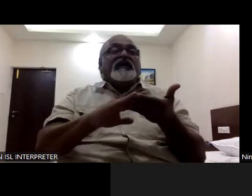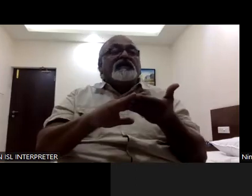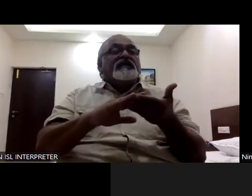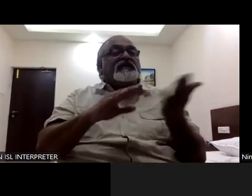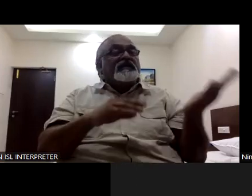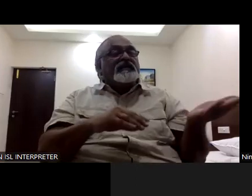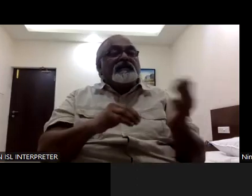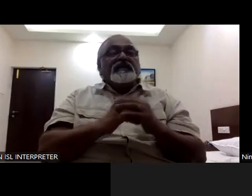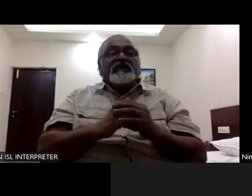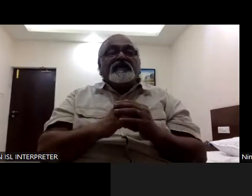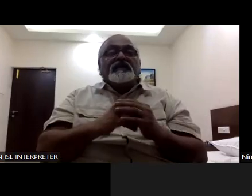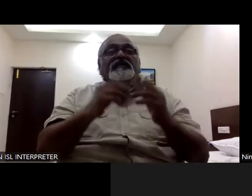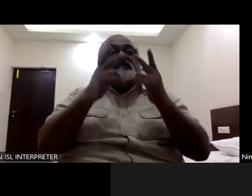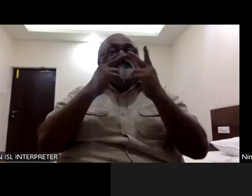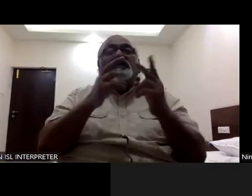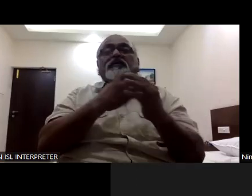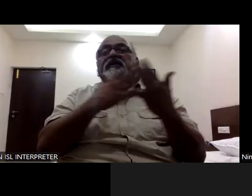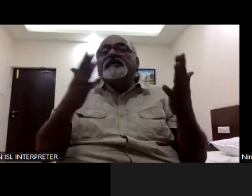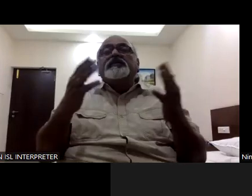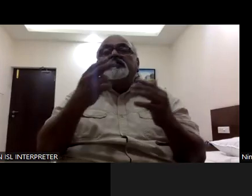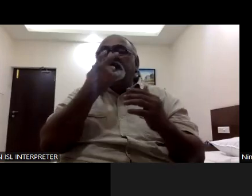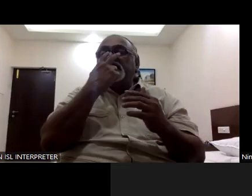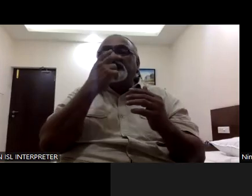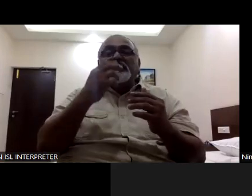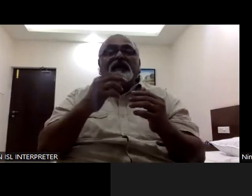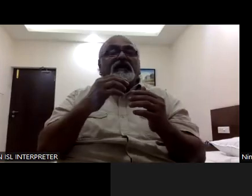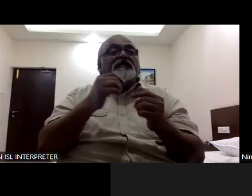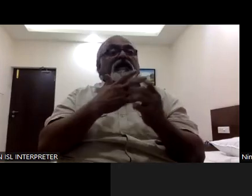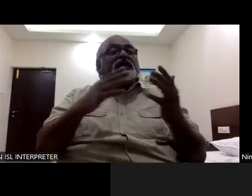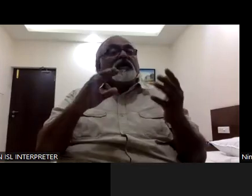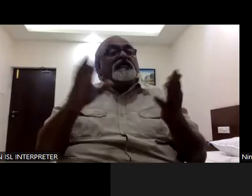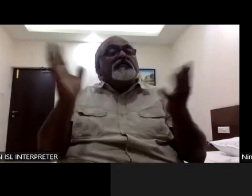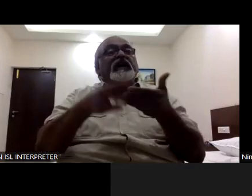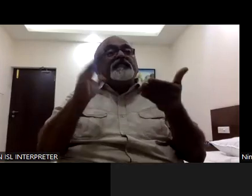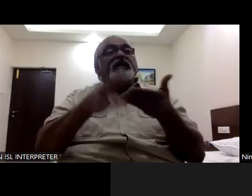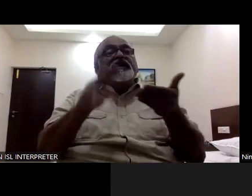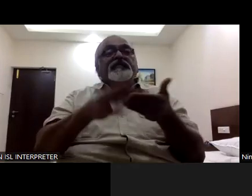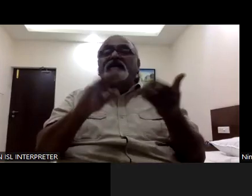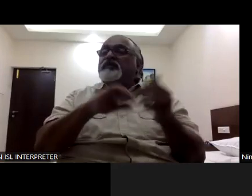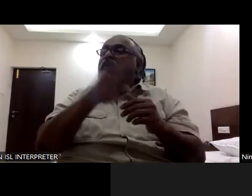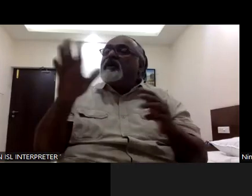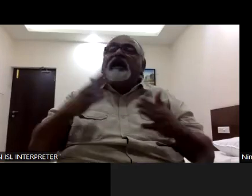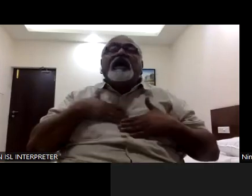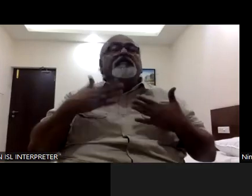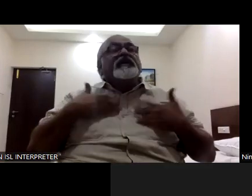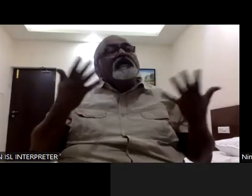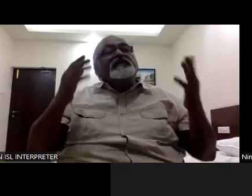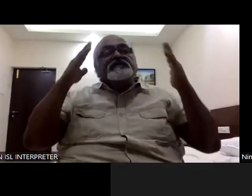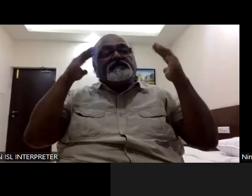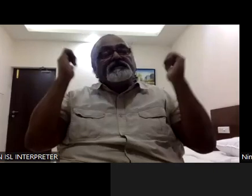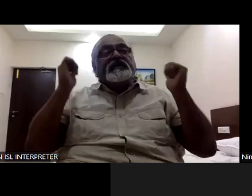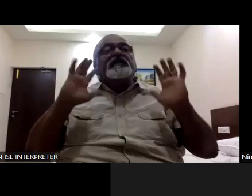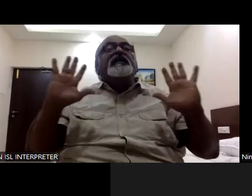her. And I've seen so many visually impaired students getting married, and they are happily settled and they